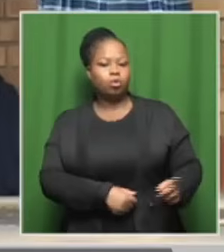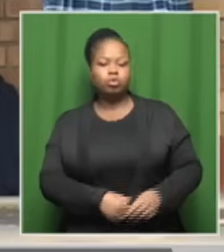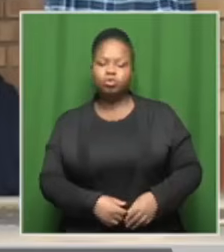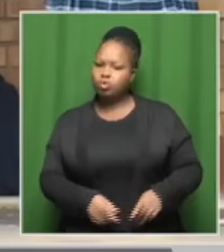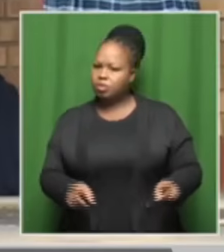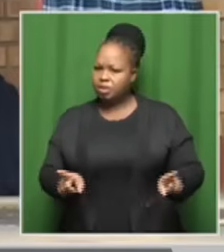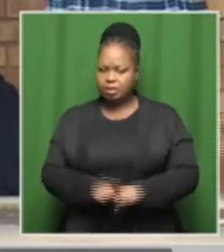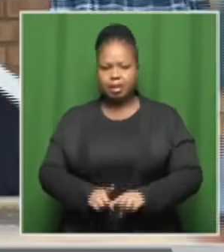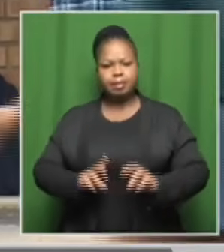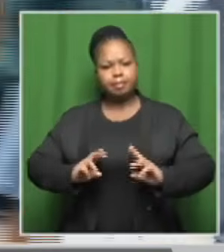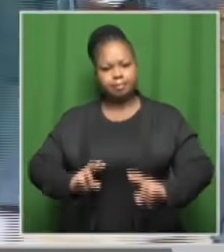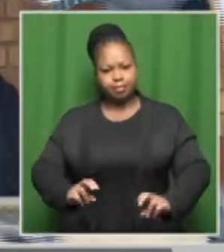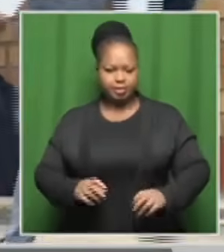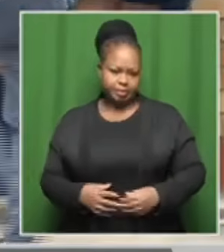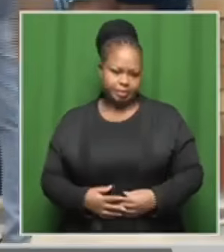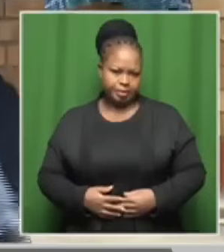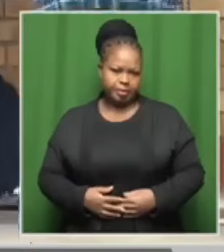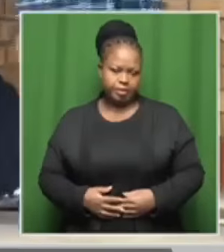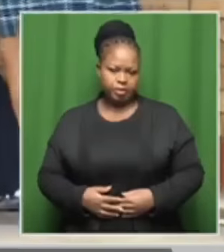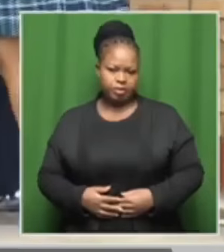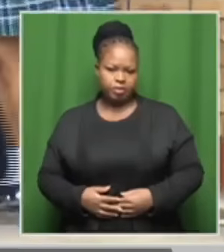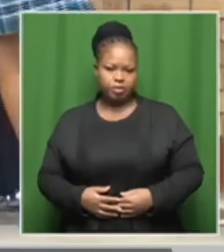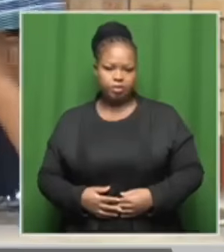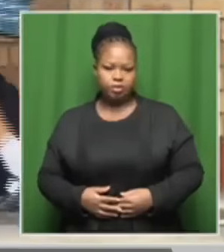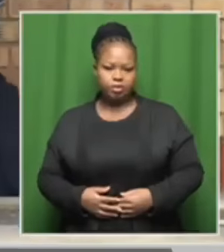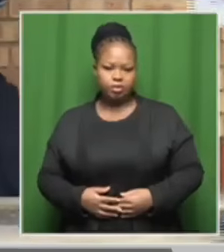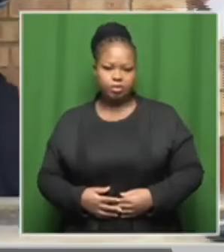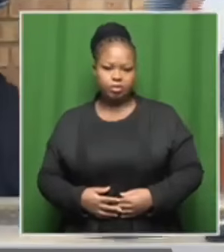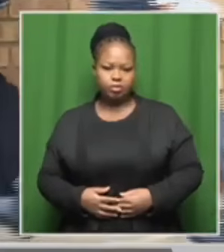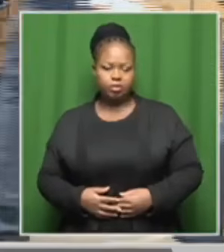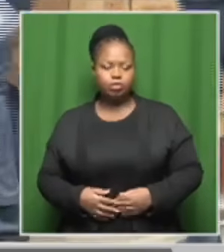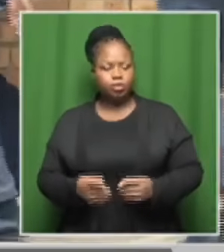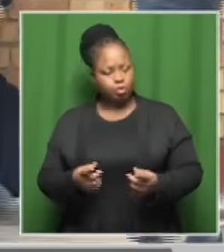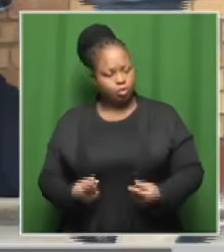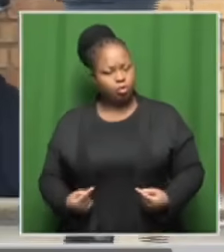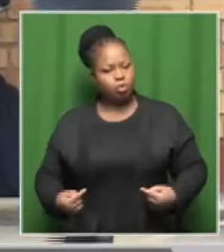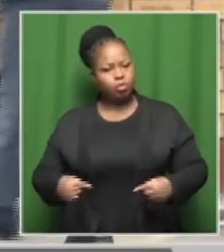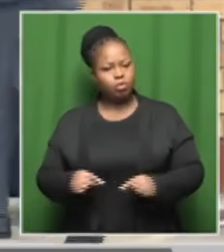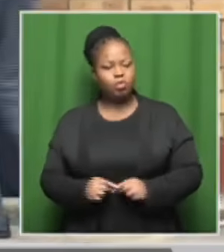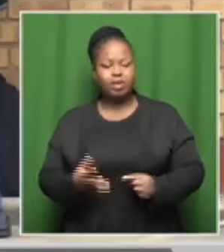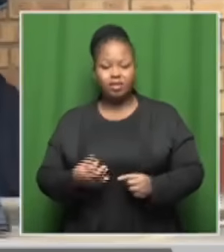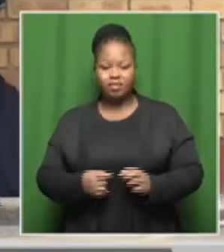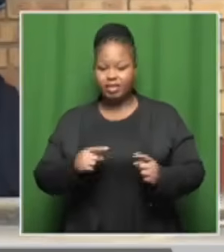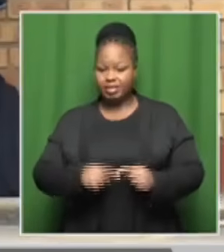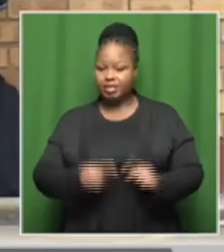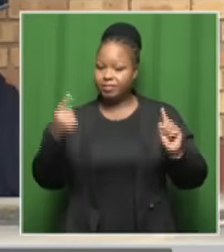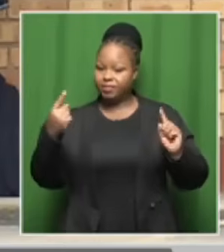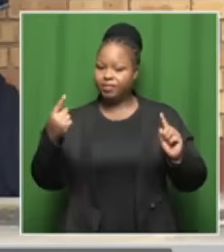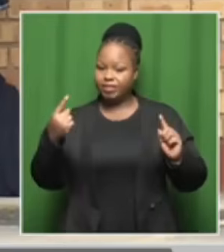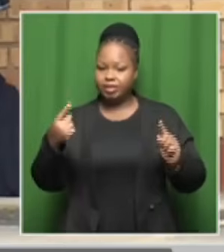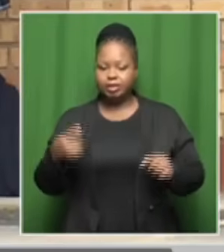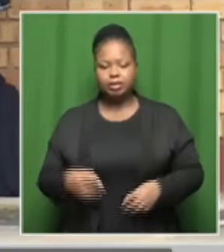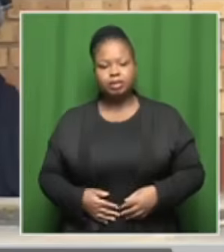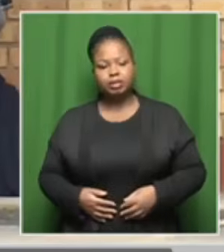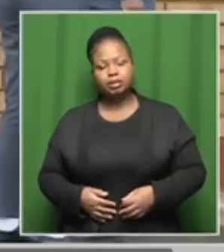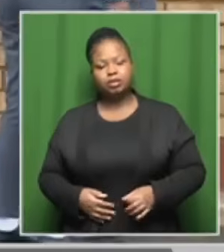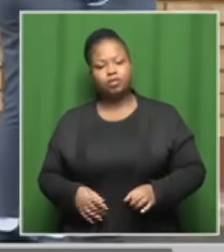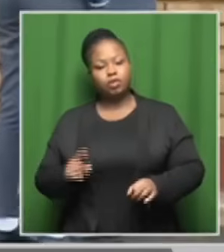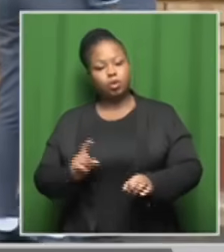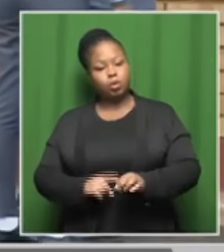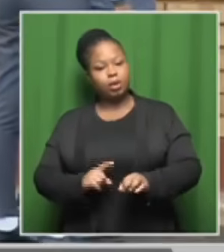same study. So there's a uniquely difference between the quality